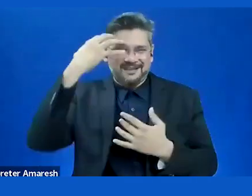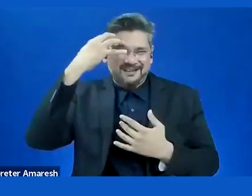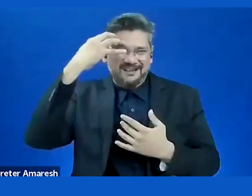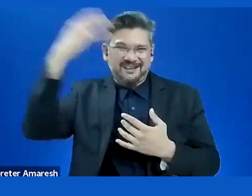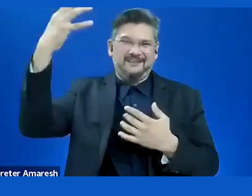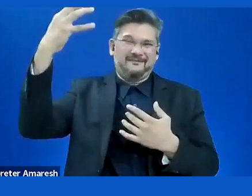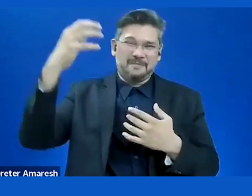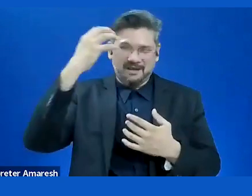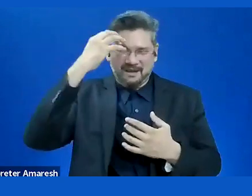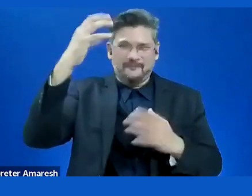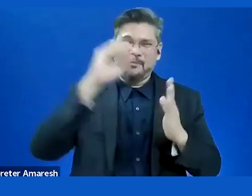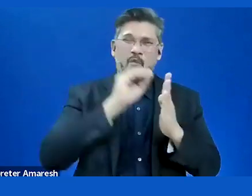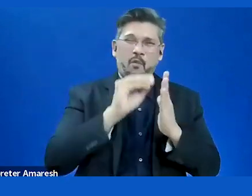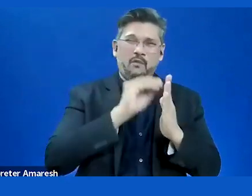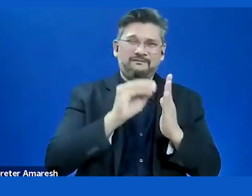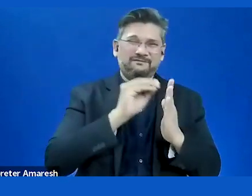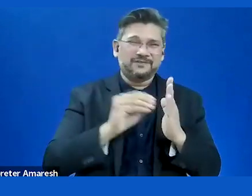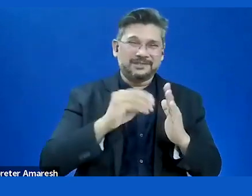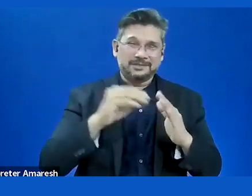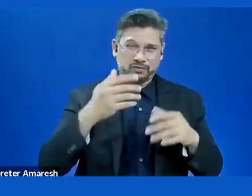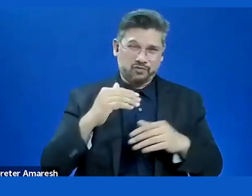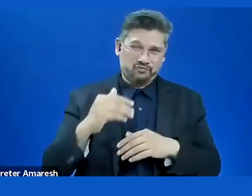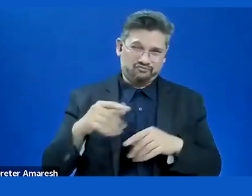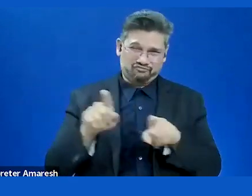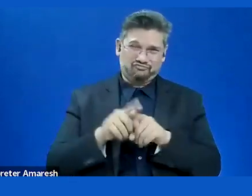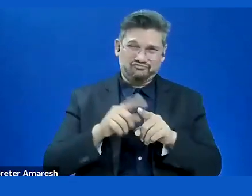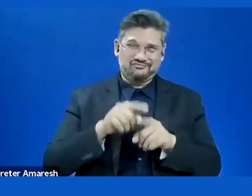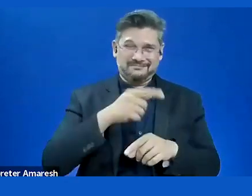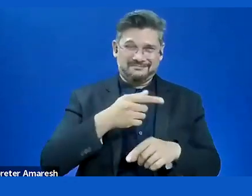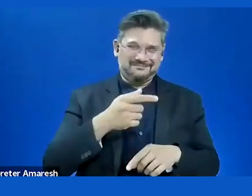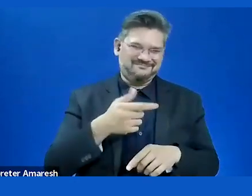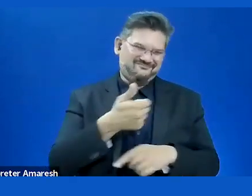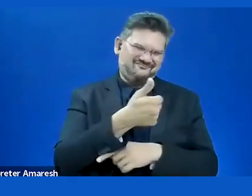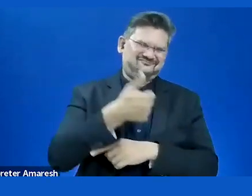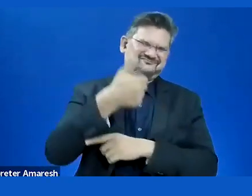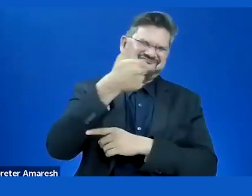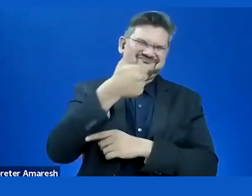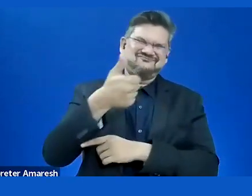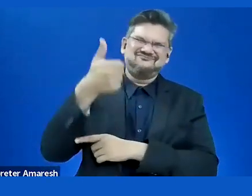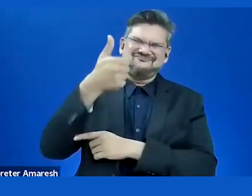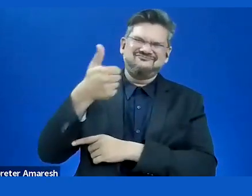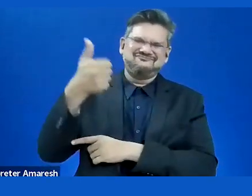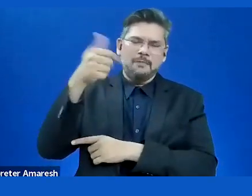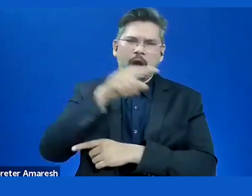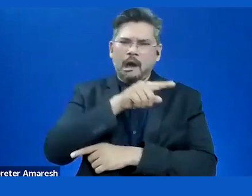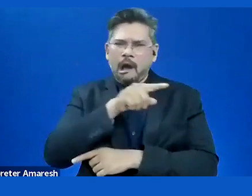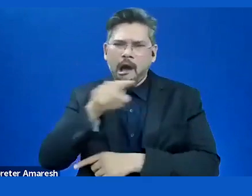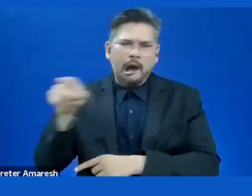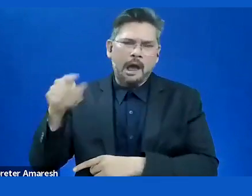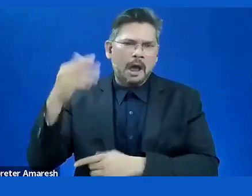of making, how important it was to make their communications accessible, or did they